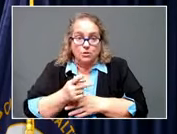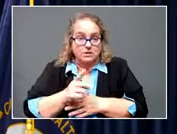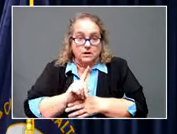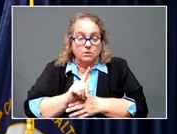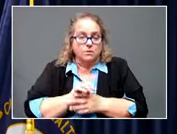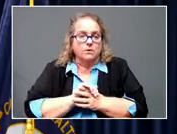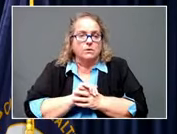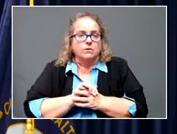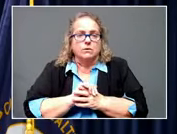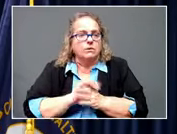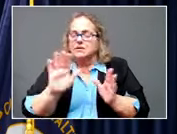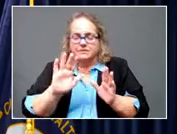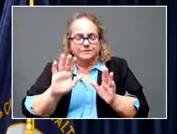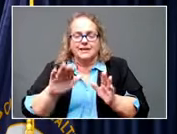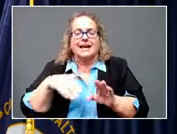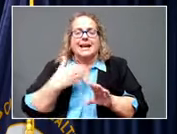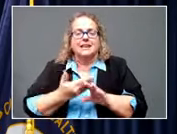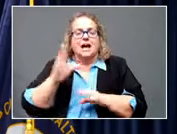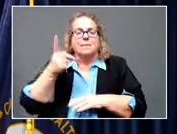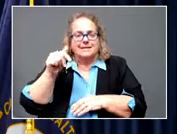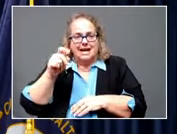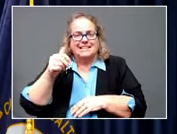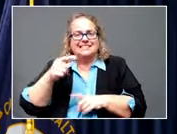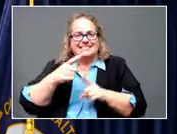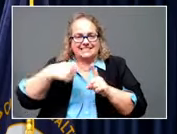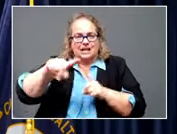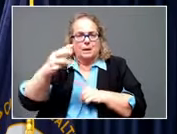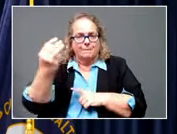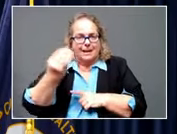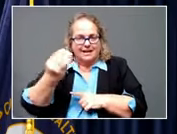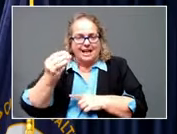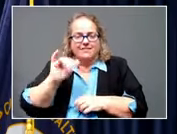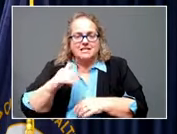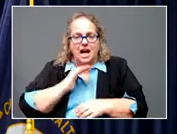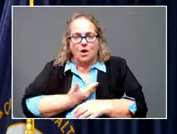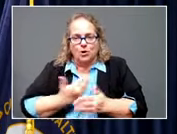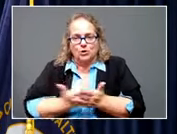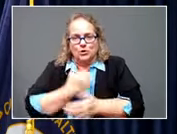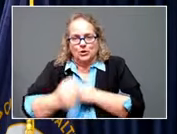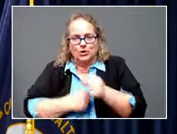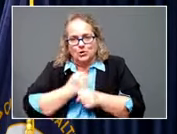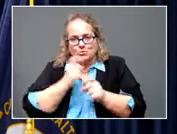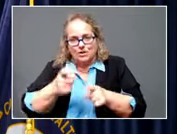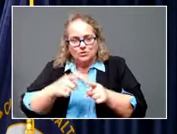Okay, our next update is next Monday. That's my New Year's present to everybody out there. We'll make sure that we put